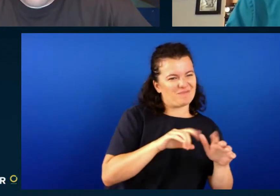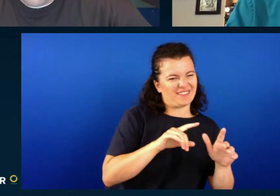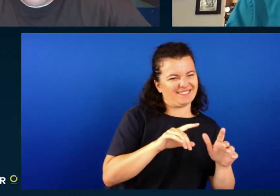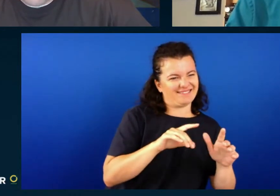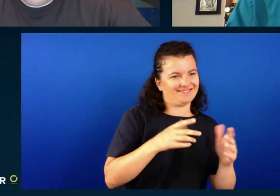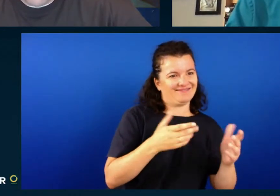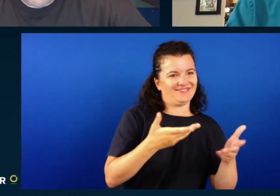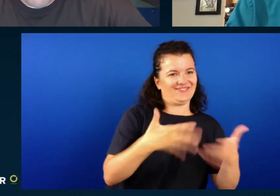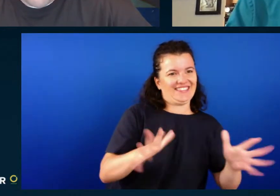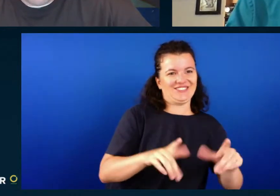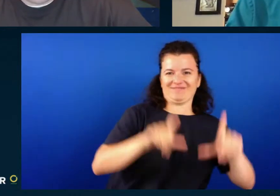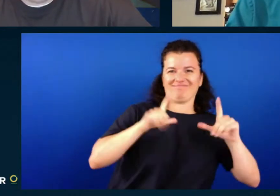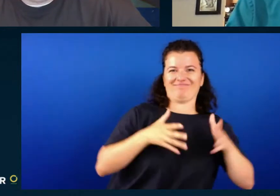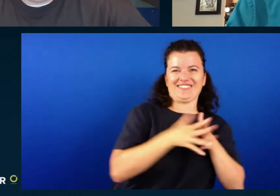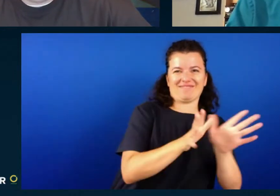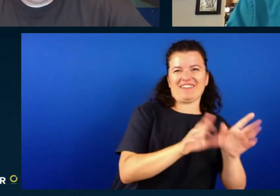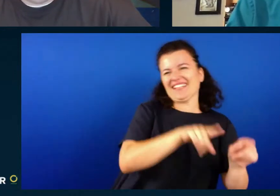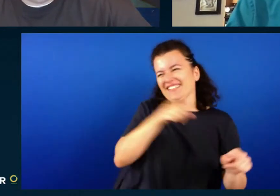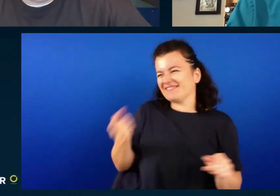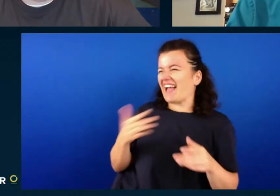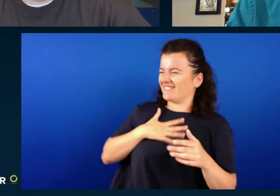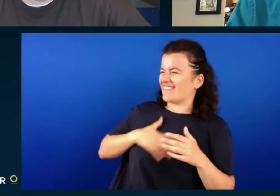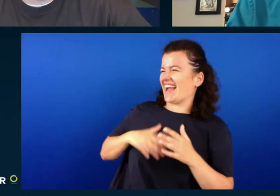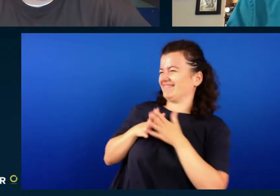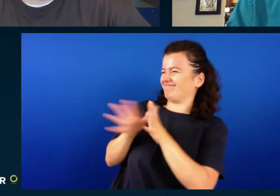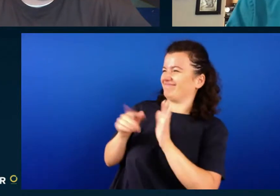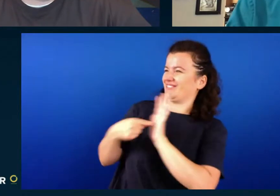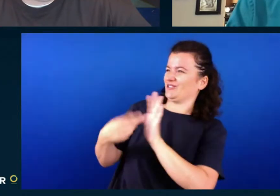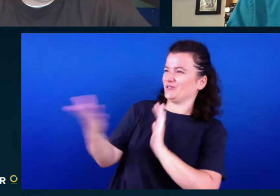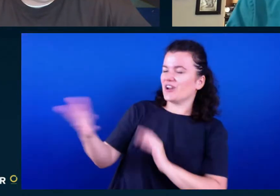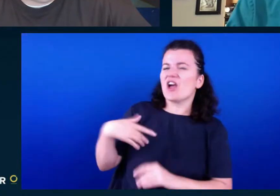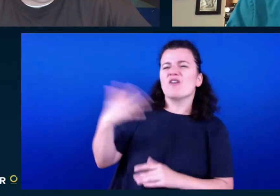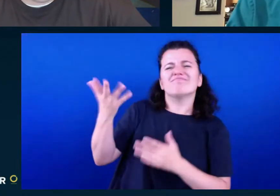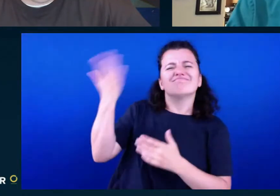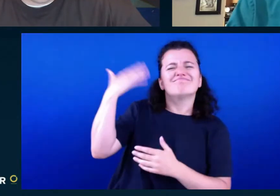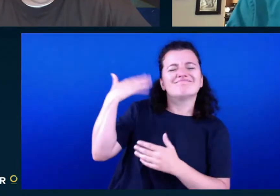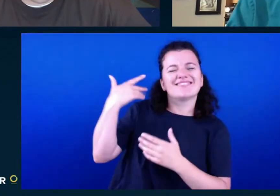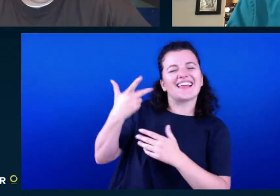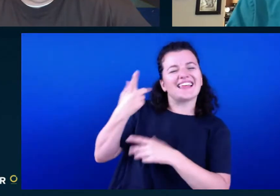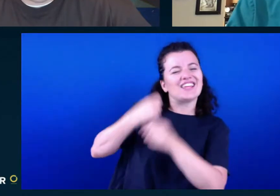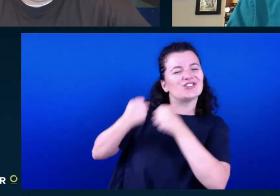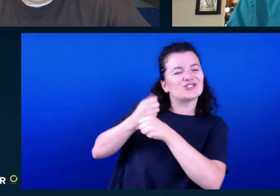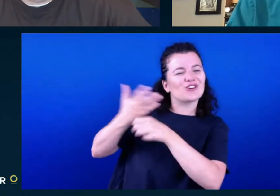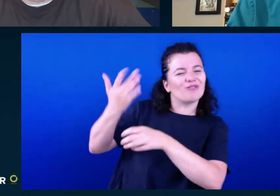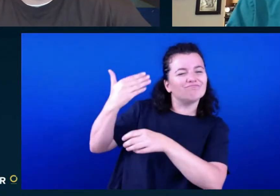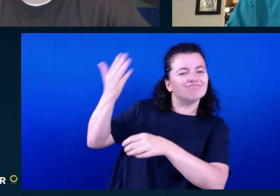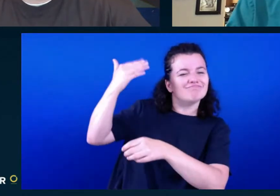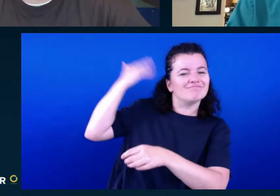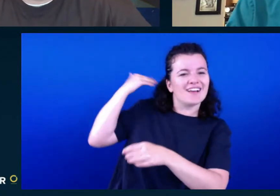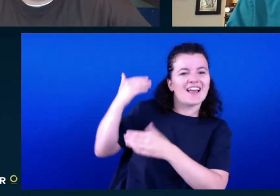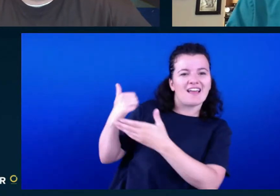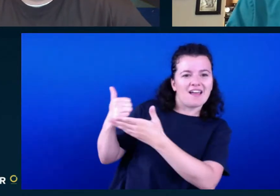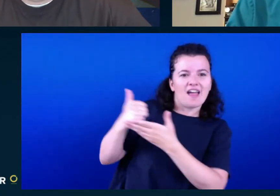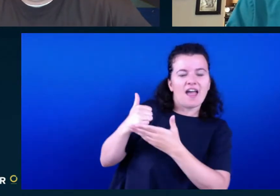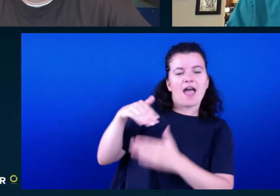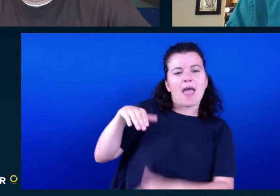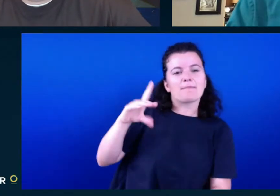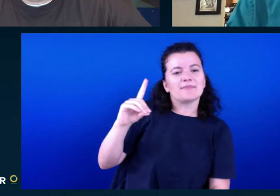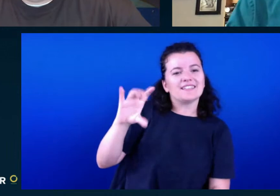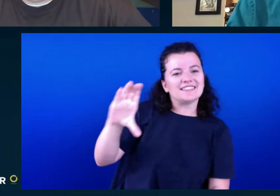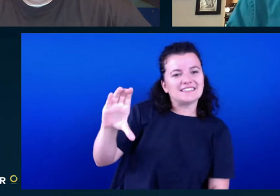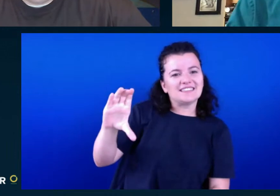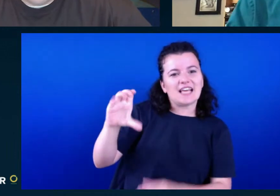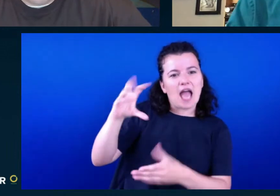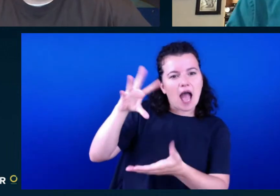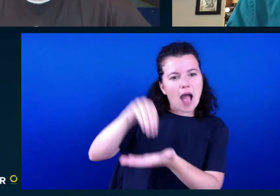transition from developing web forms in the day a couple of years ago. From started creating MVC applications.